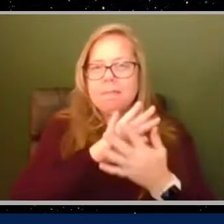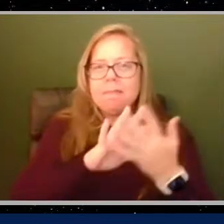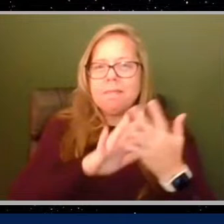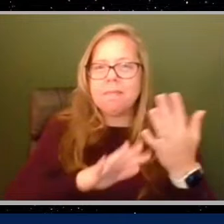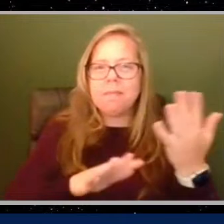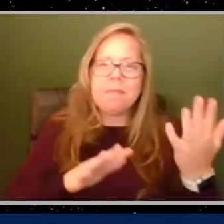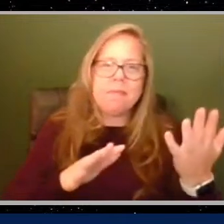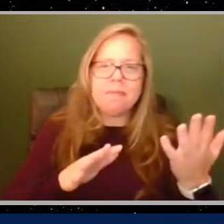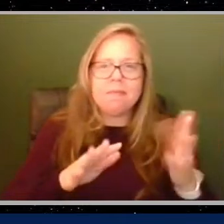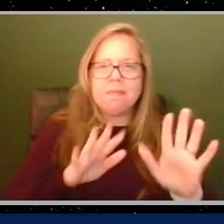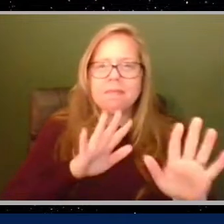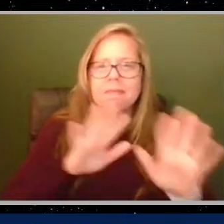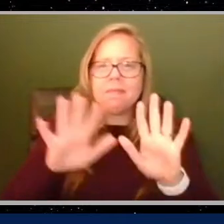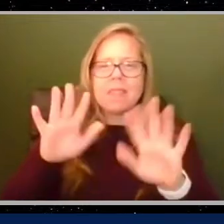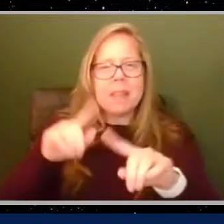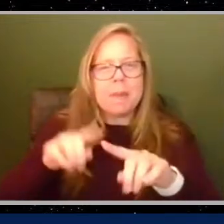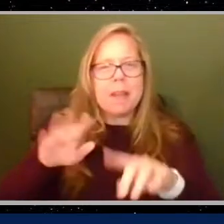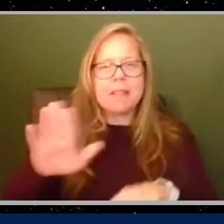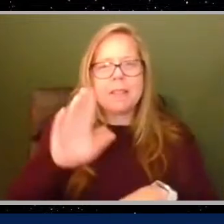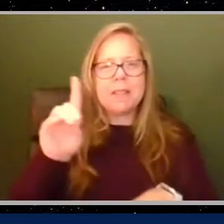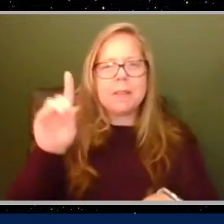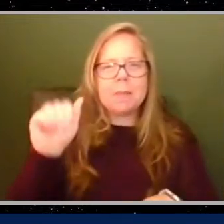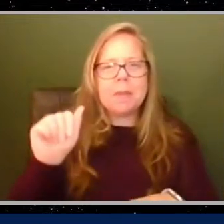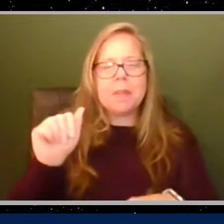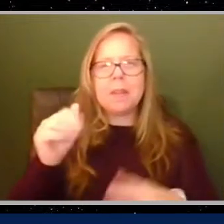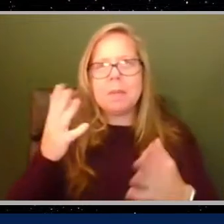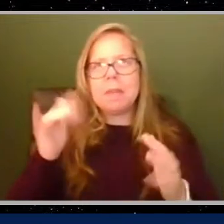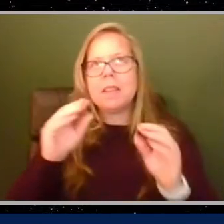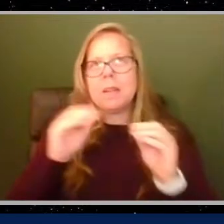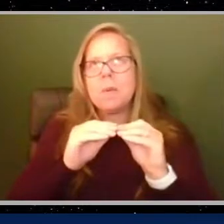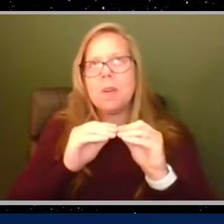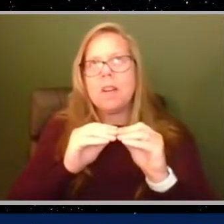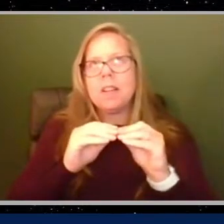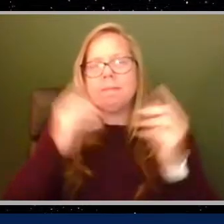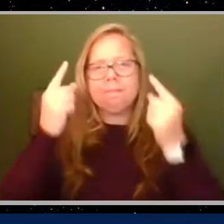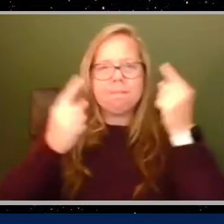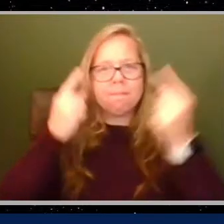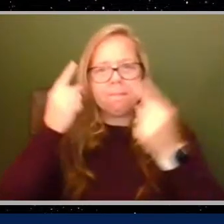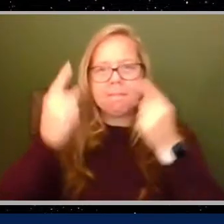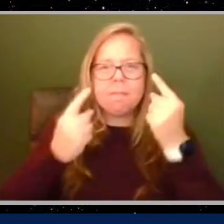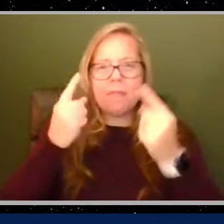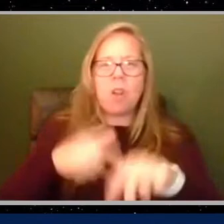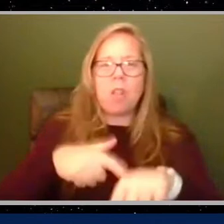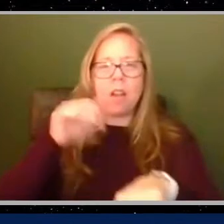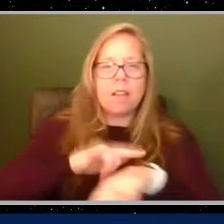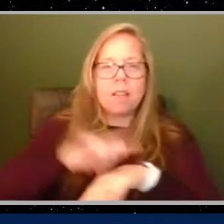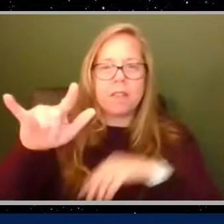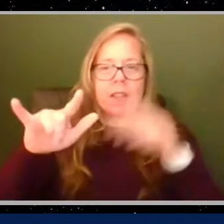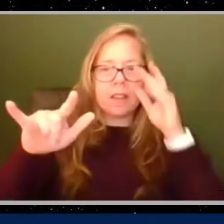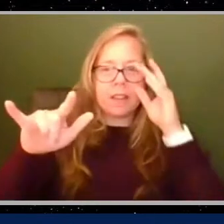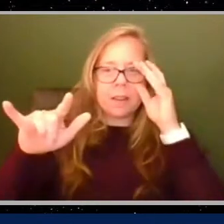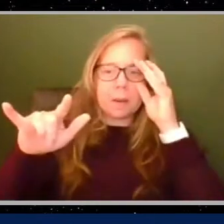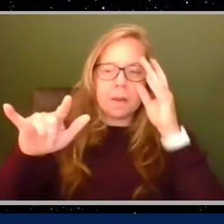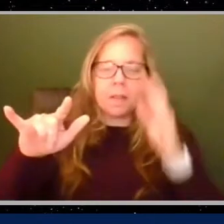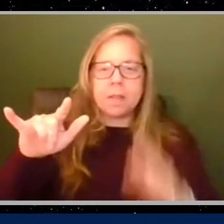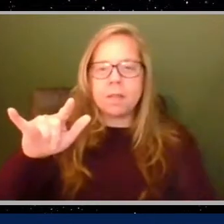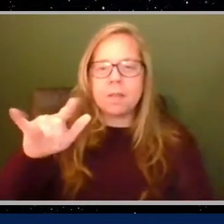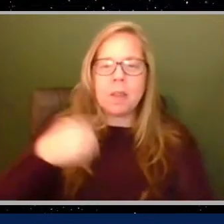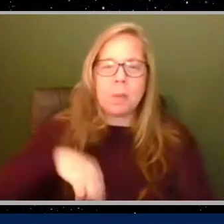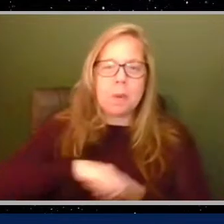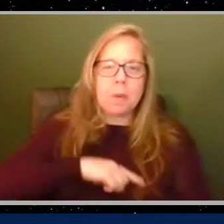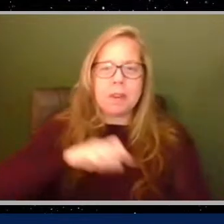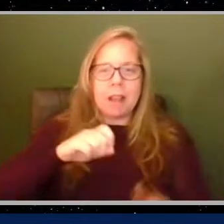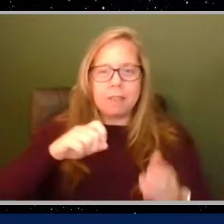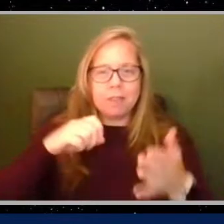slightly differently than others. So I think that's more of the issue for a longer duration spaceflight. And obviously that's something that will have to be researched and studied and